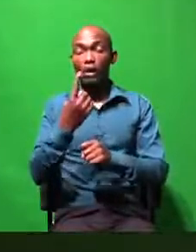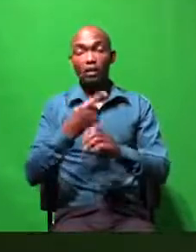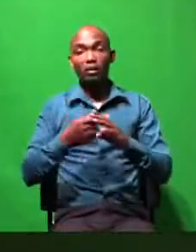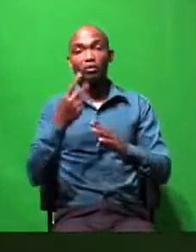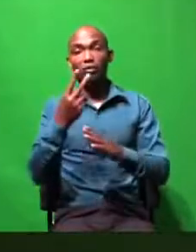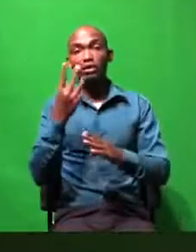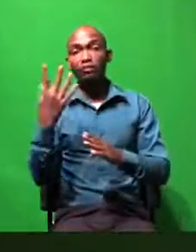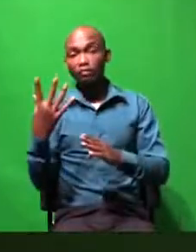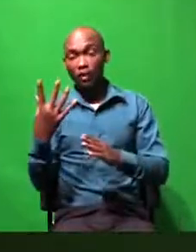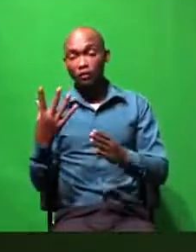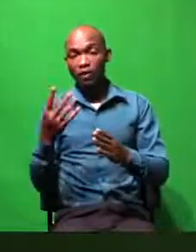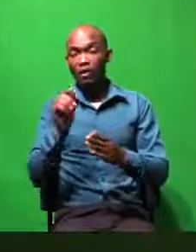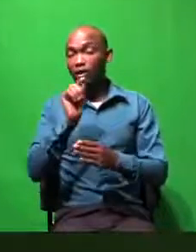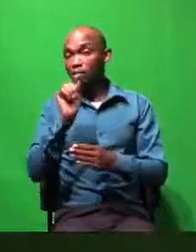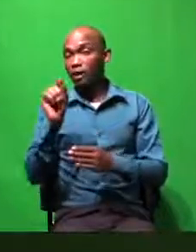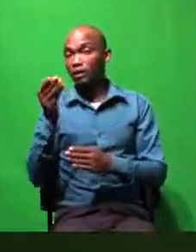125. So 180 minus